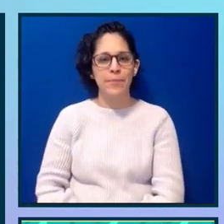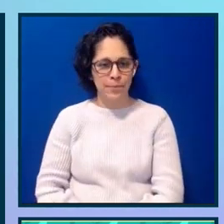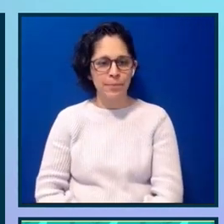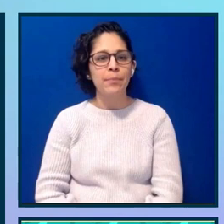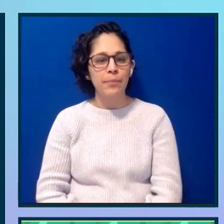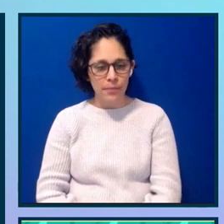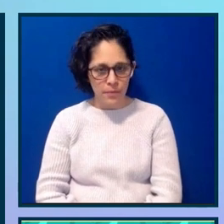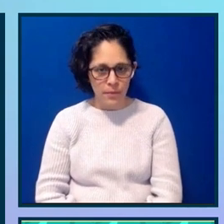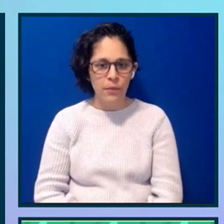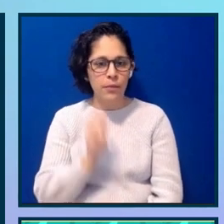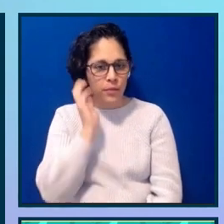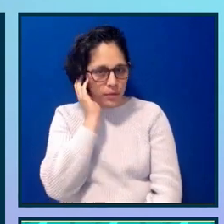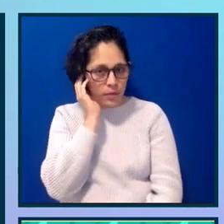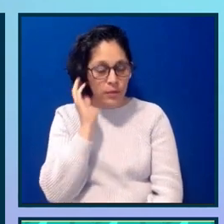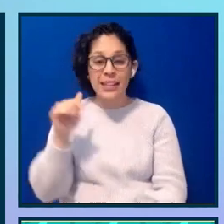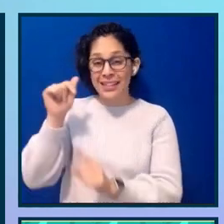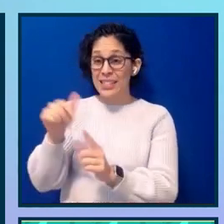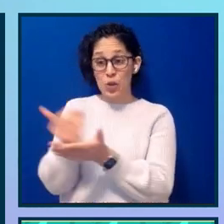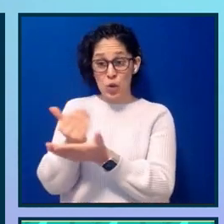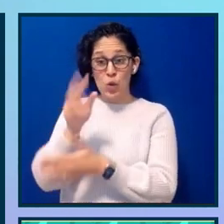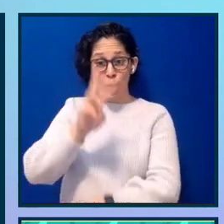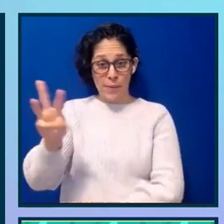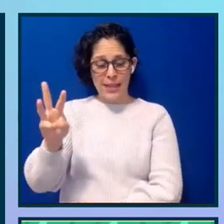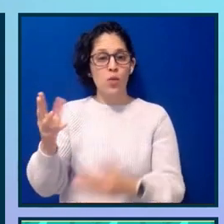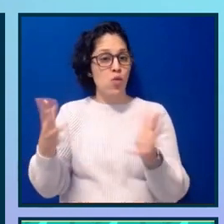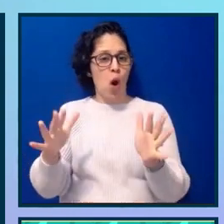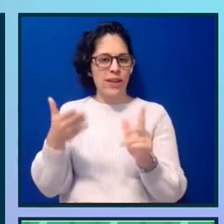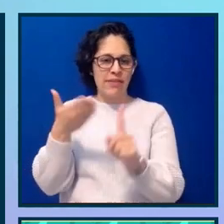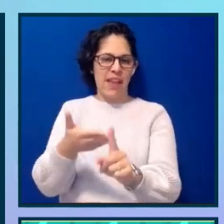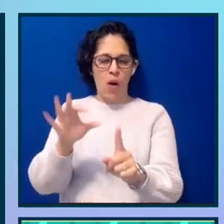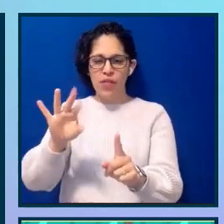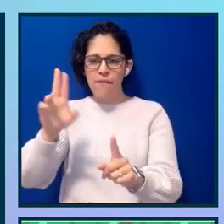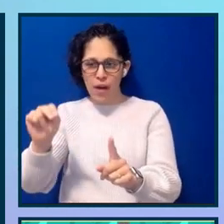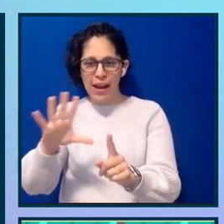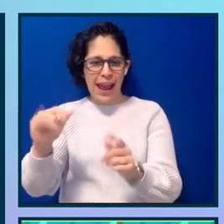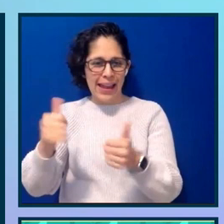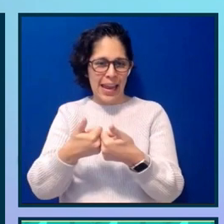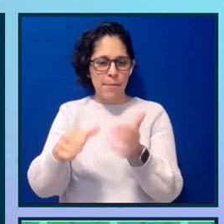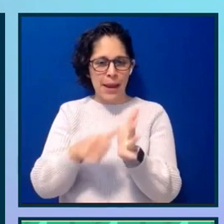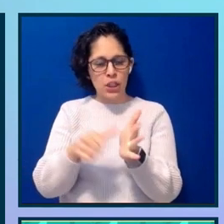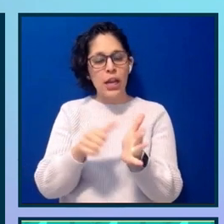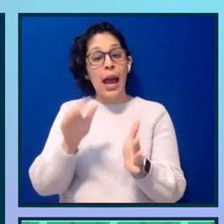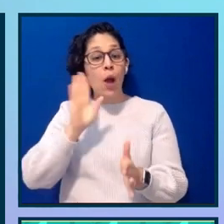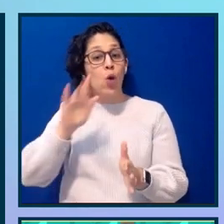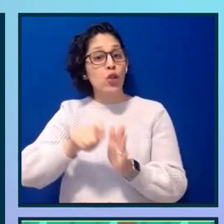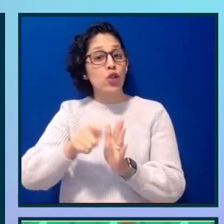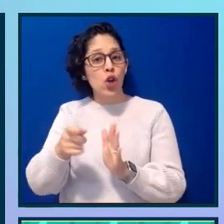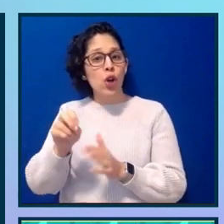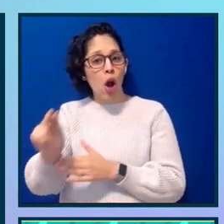So we're now on the new website, and we're already on the fun and games page. I'm going to turn on JAWS again. Full